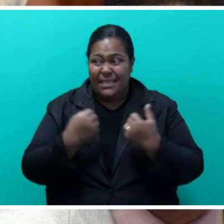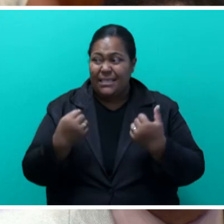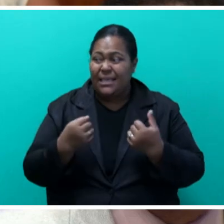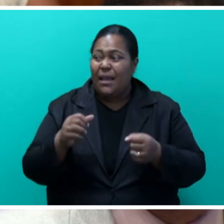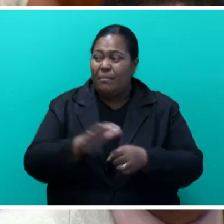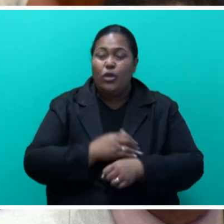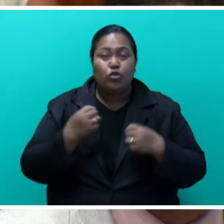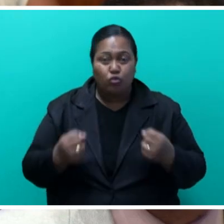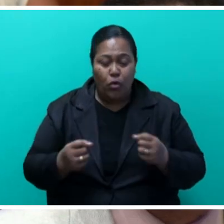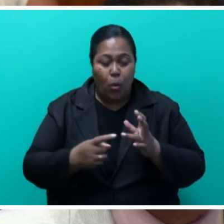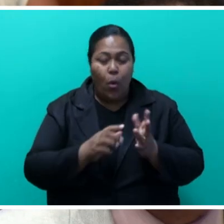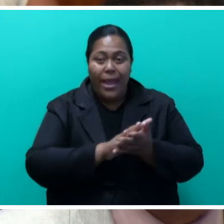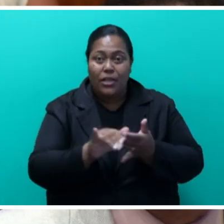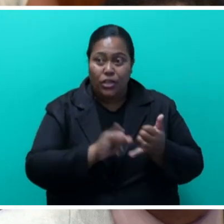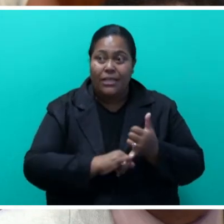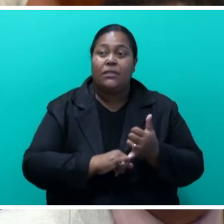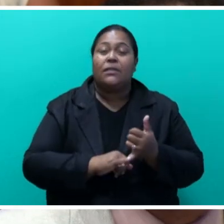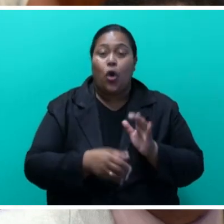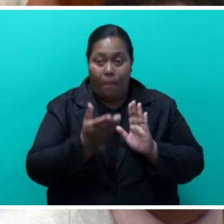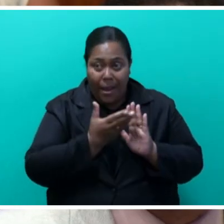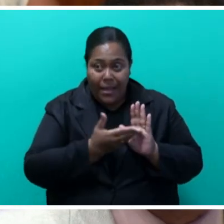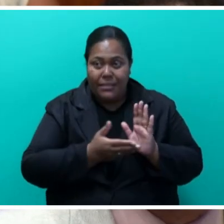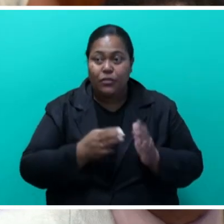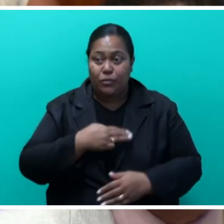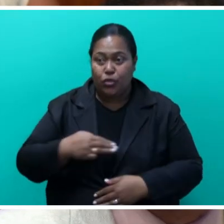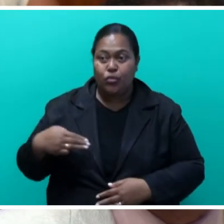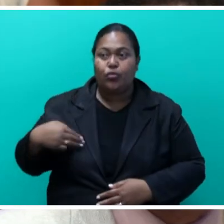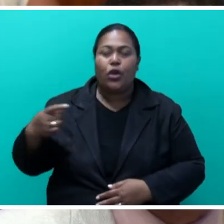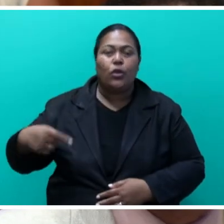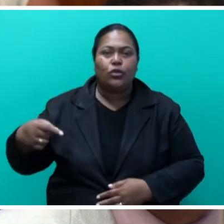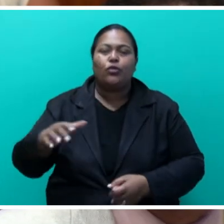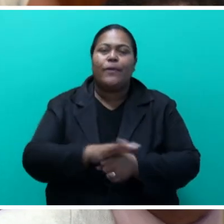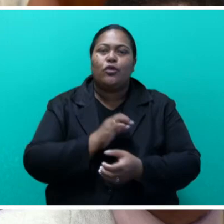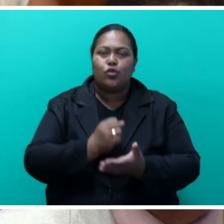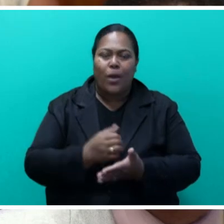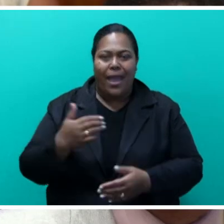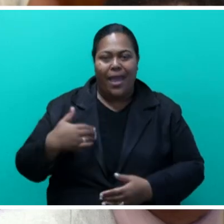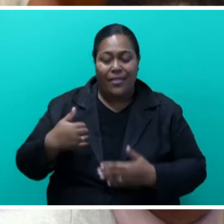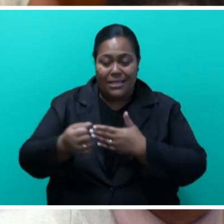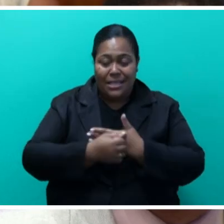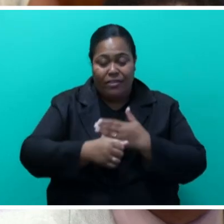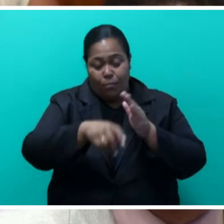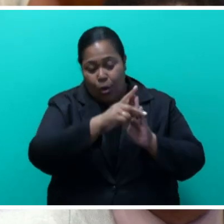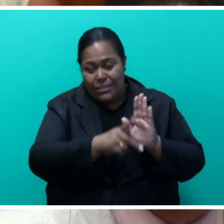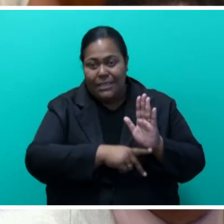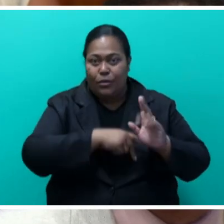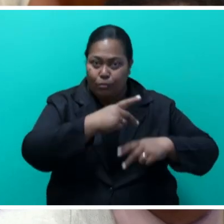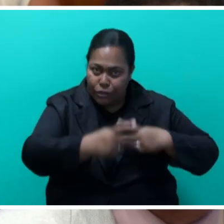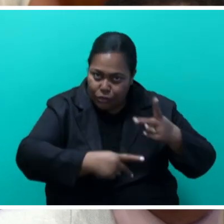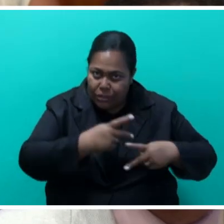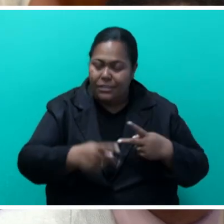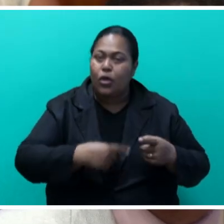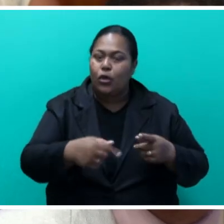OHS compliance, the Ministry continues to ensure that the health and safety policies and procedures are in place to protect